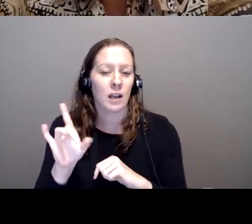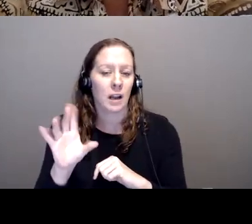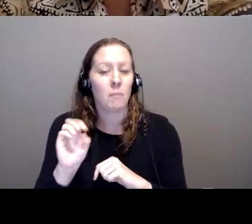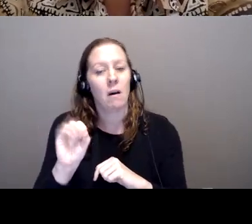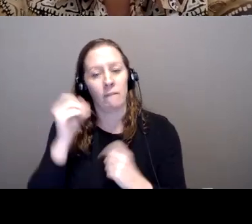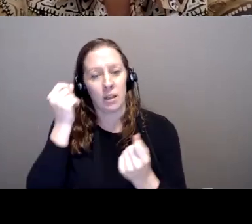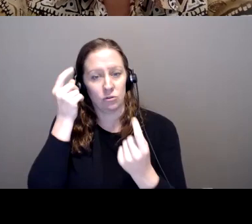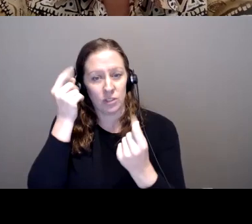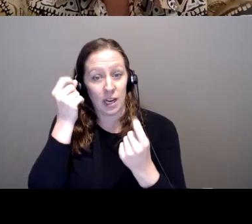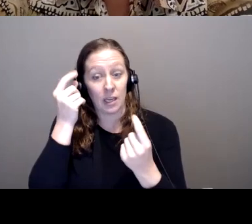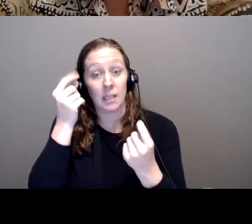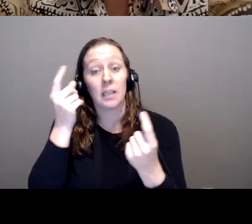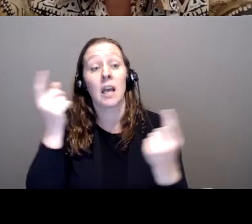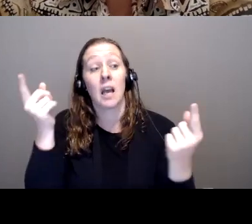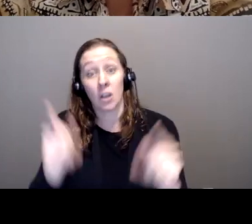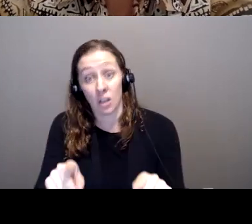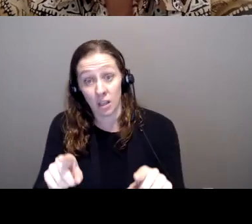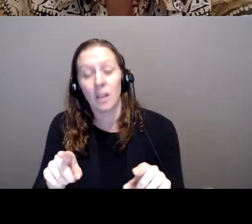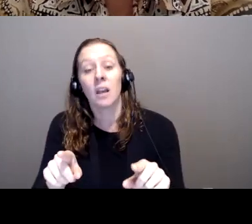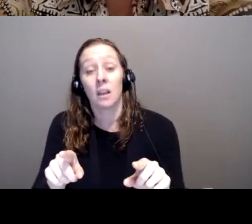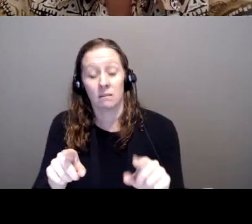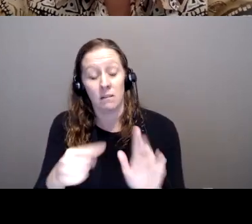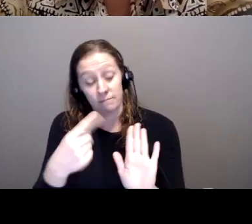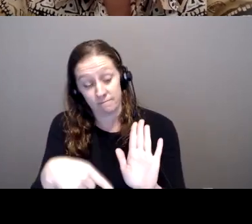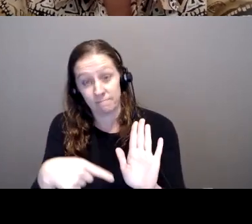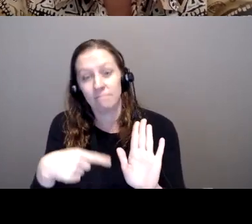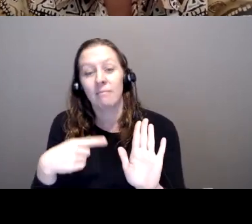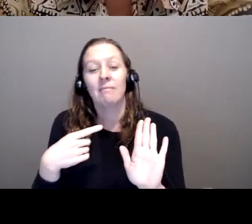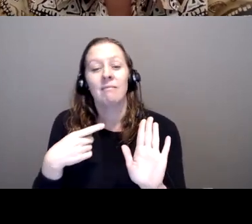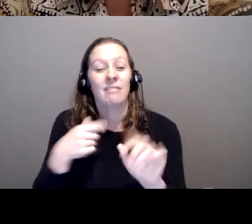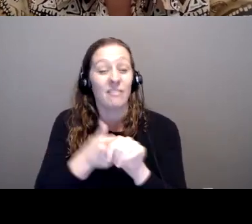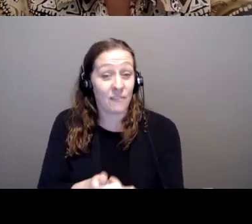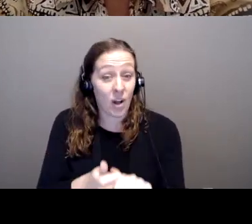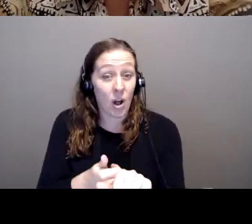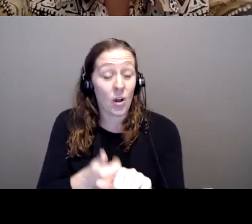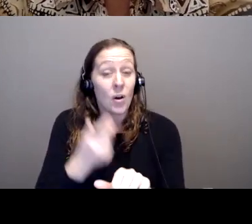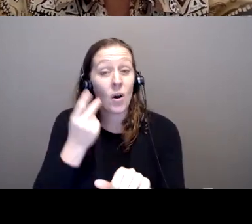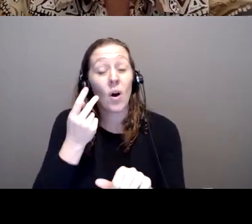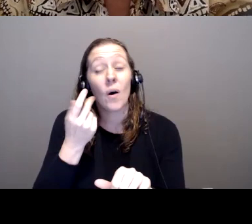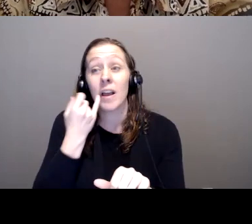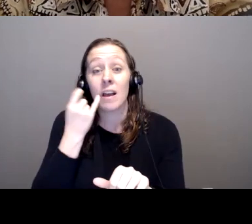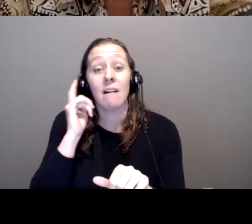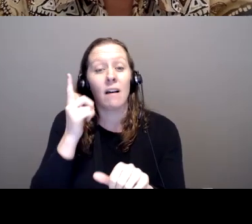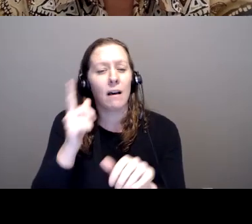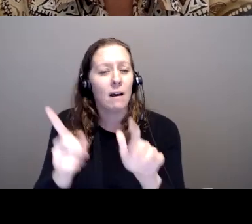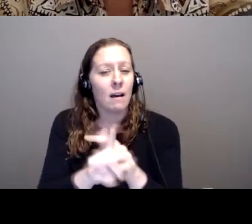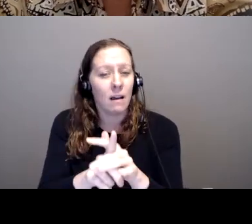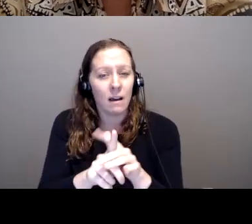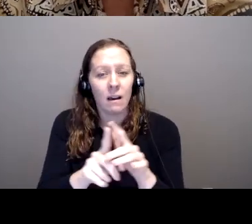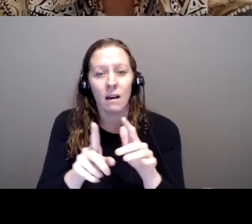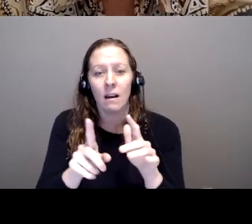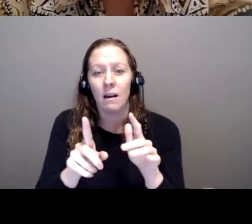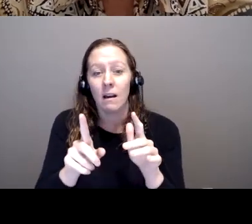follow and remember that they agreed on, and they can always revisit if life